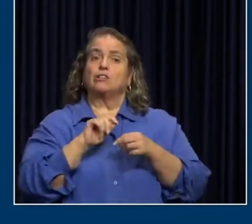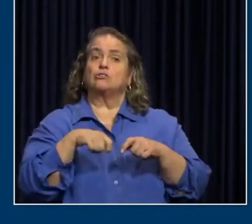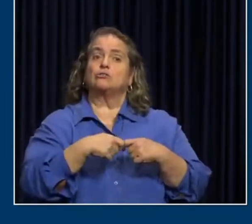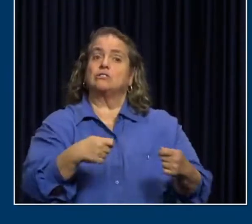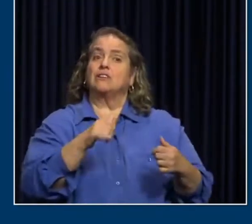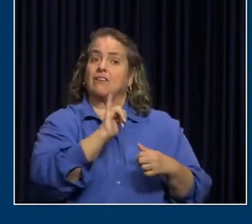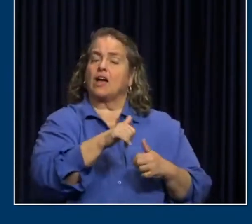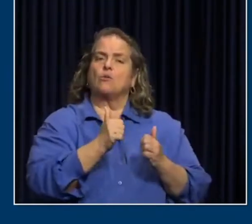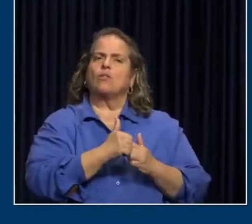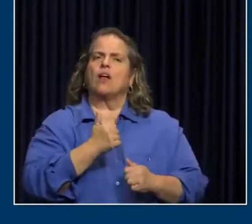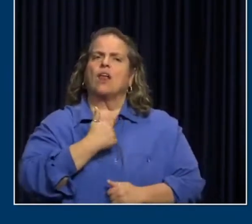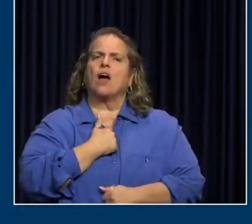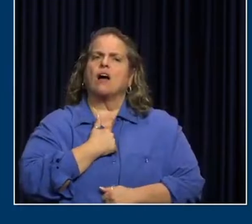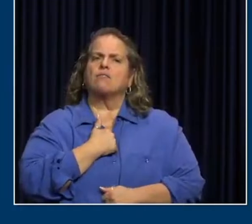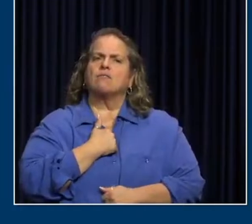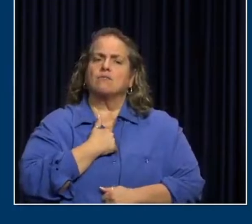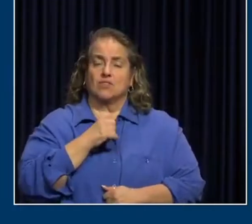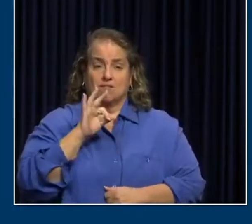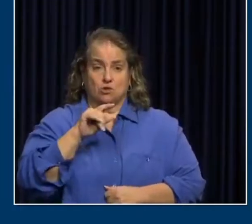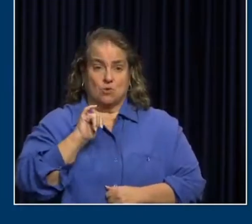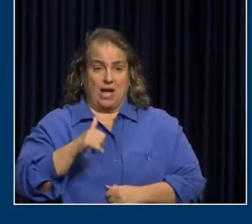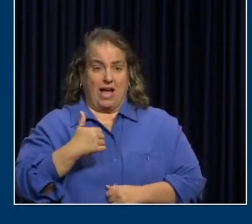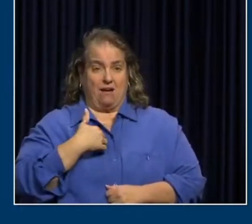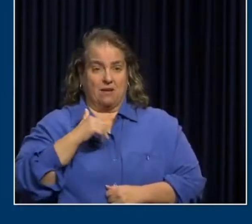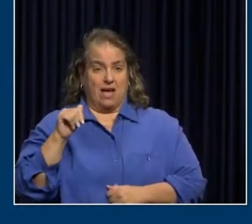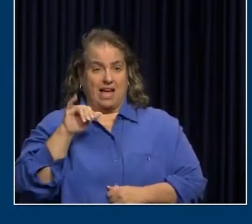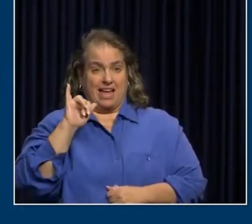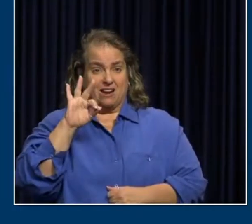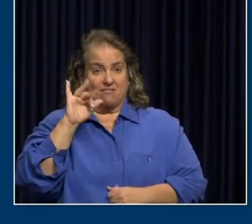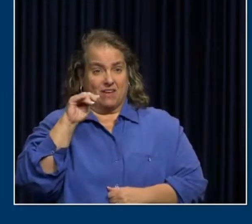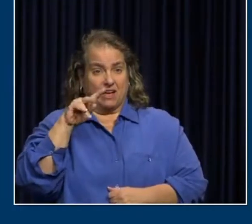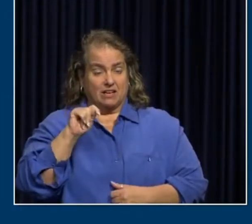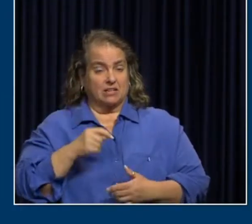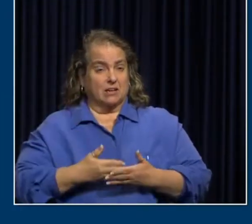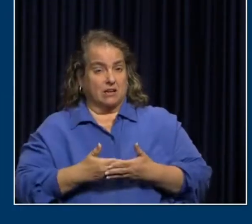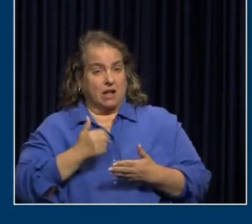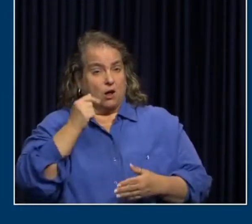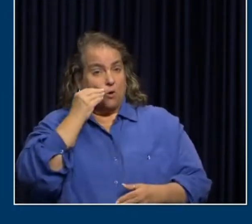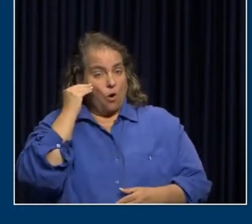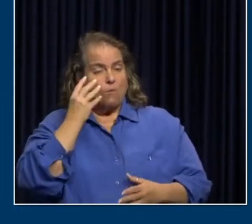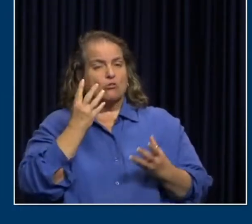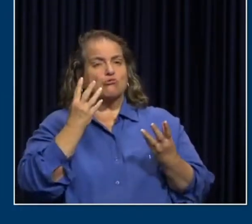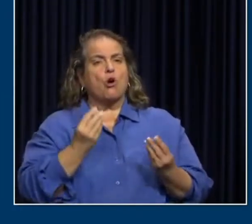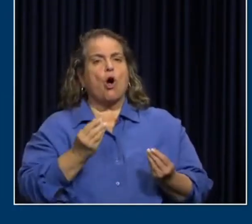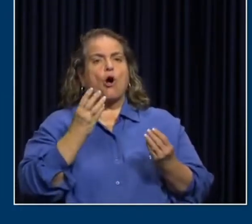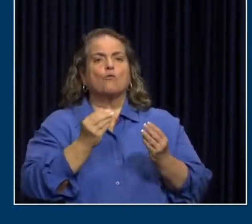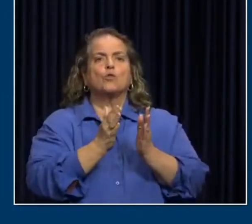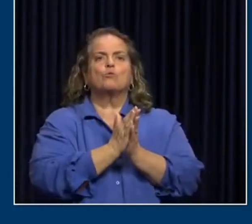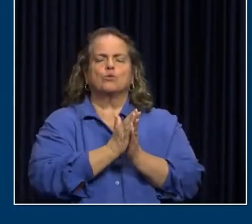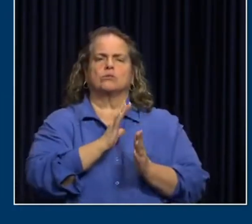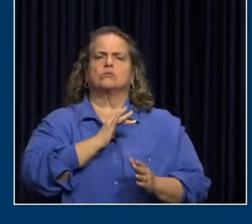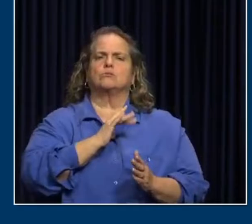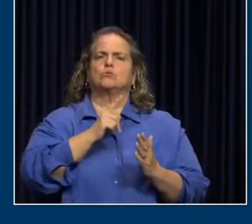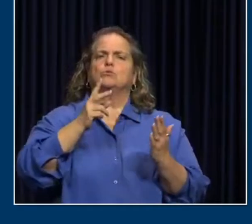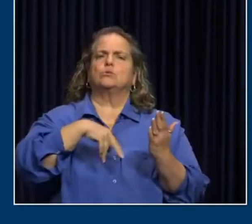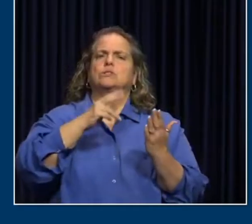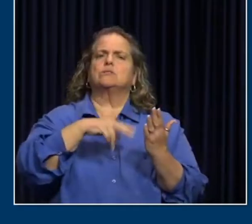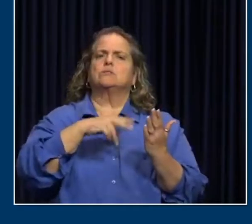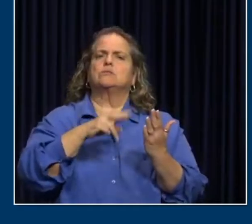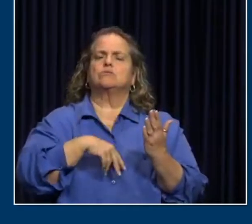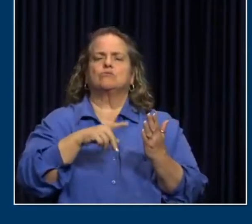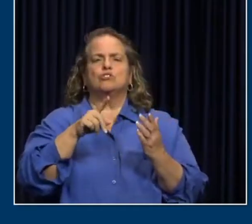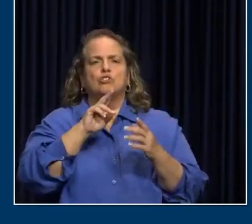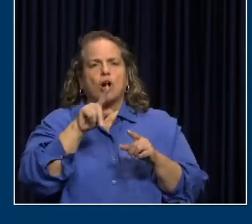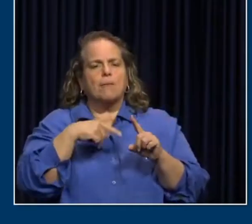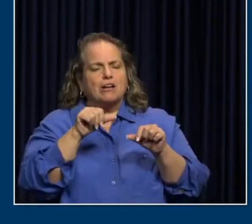book. If you have an infant at home, soft books like this are a really great thing to be able to read on a daily basis. You can talk about shapes and